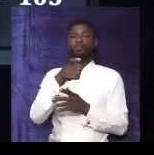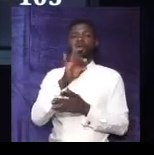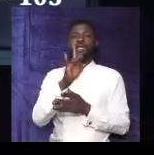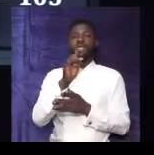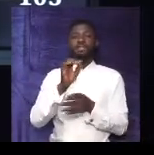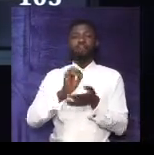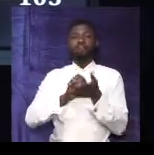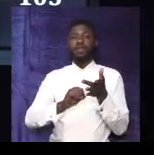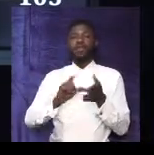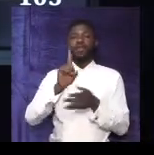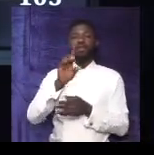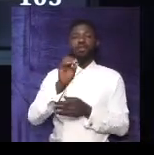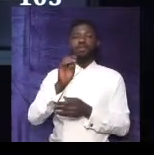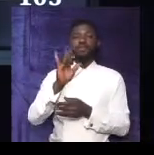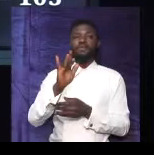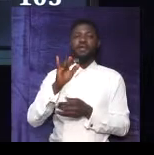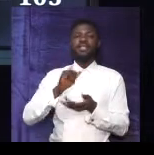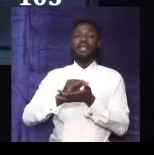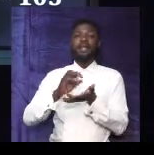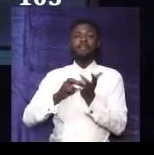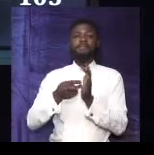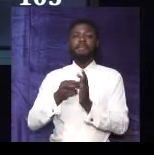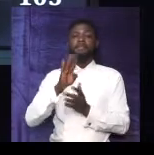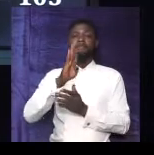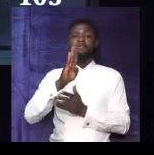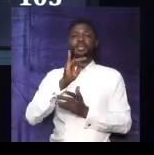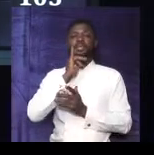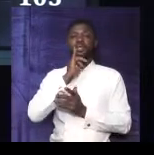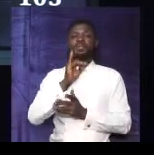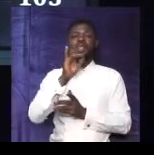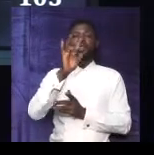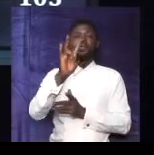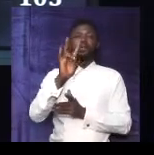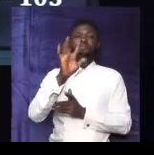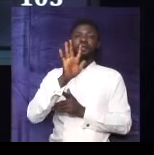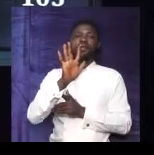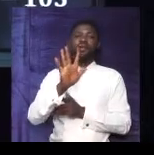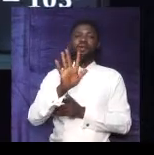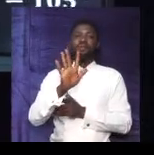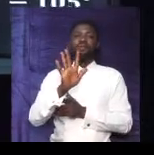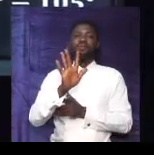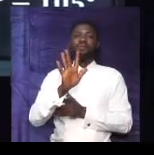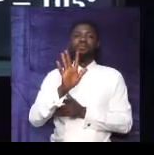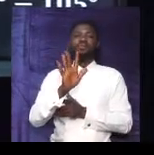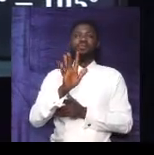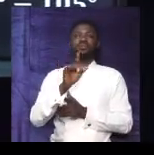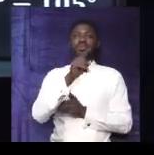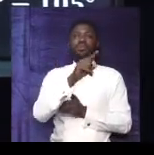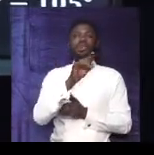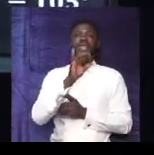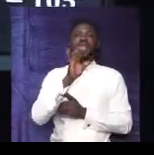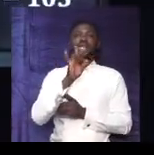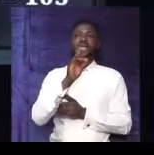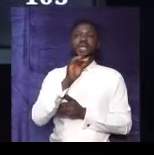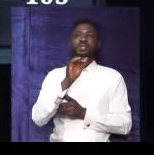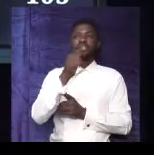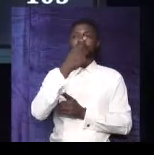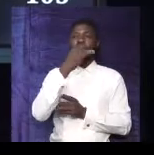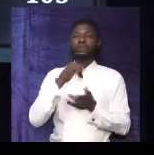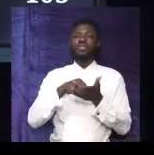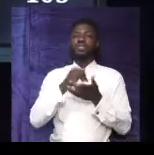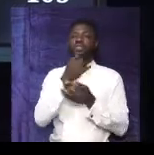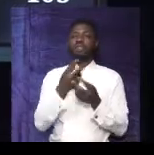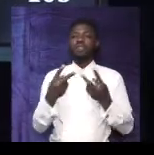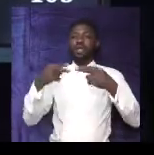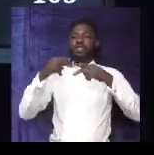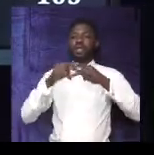is 180 minus 105, and that means that B is 75. So this is 75, this is